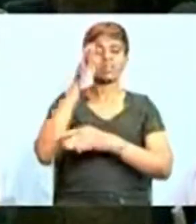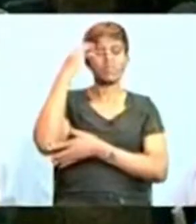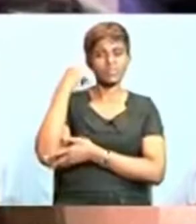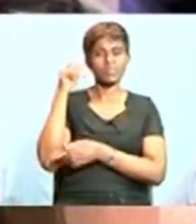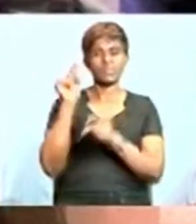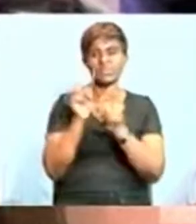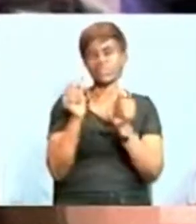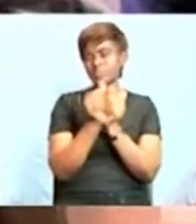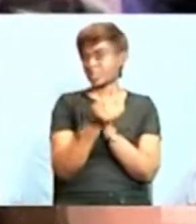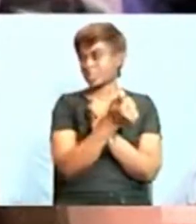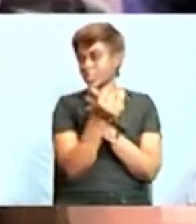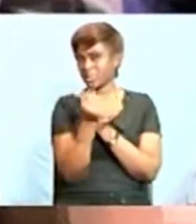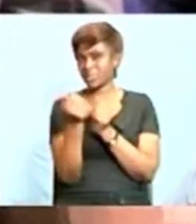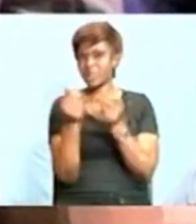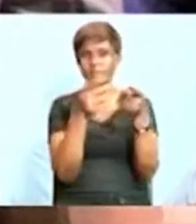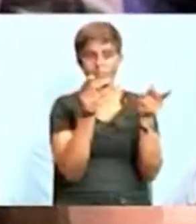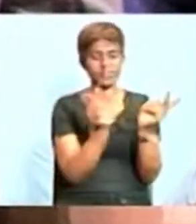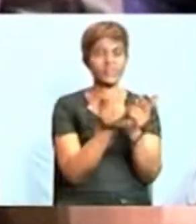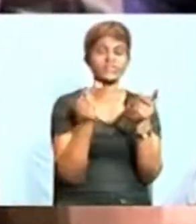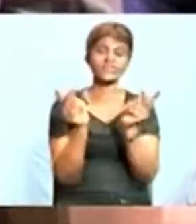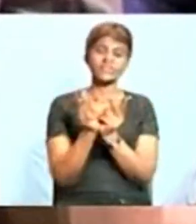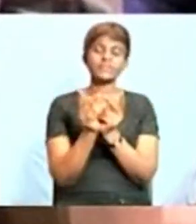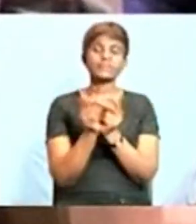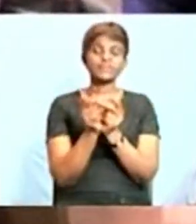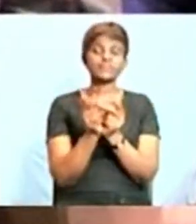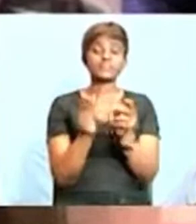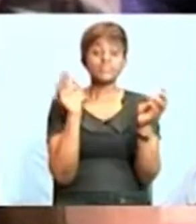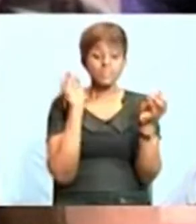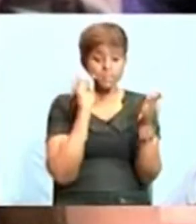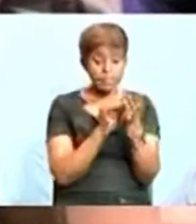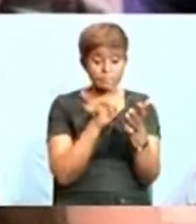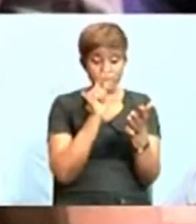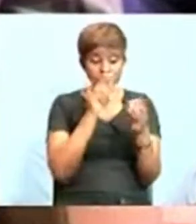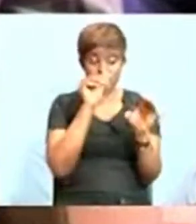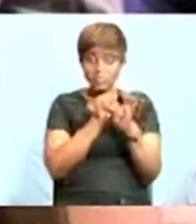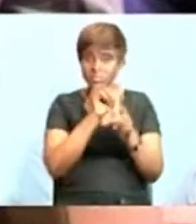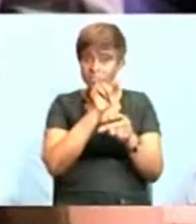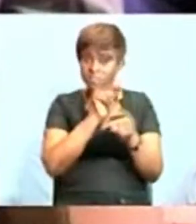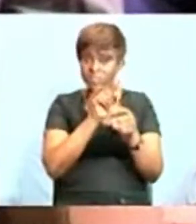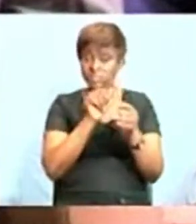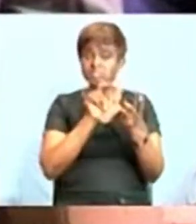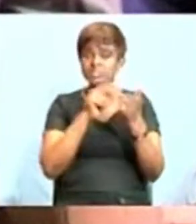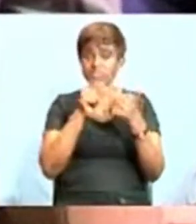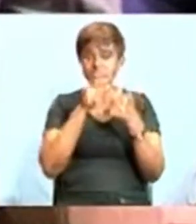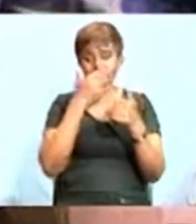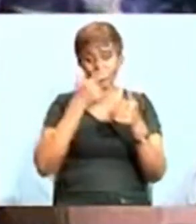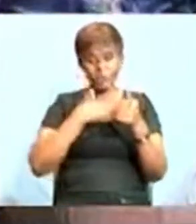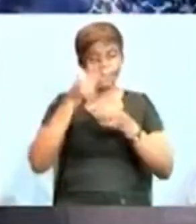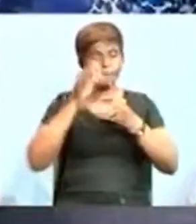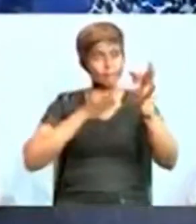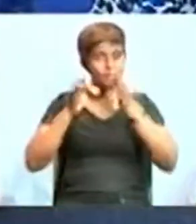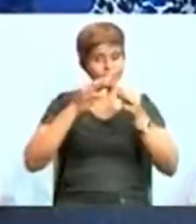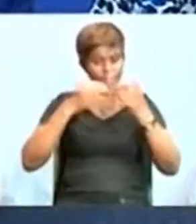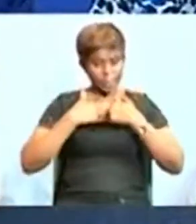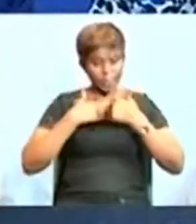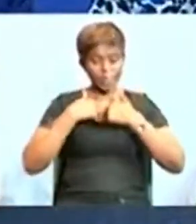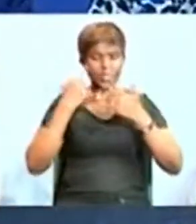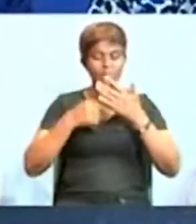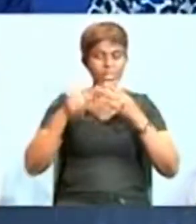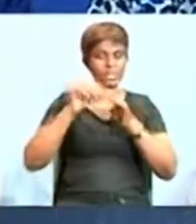and other surrounding areas. To put context to this event, let me state that I have in